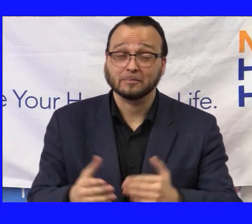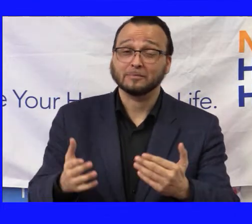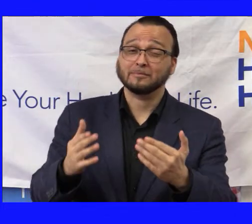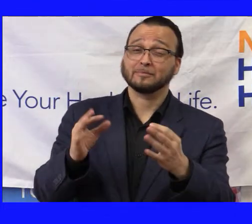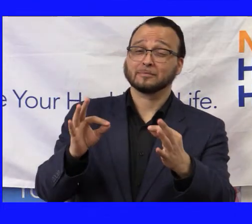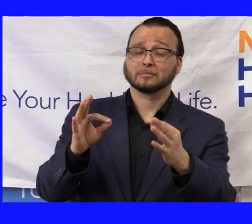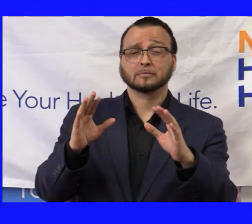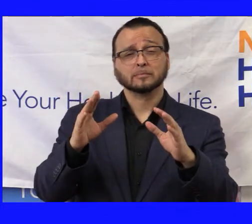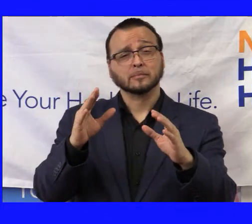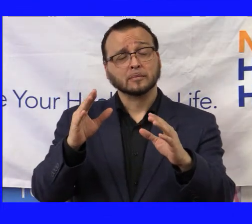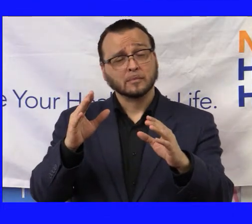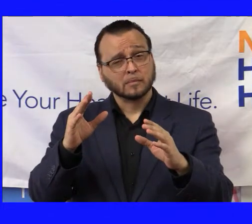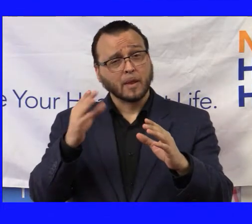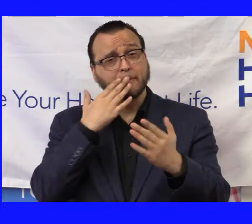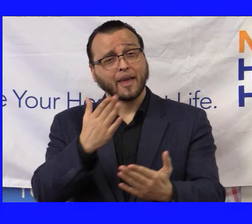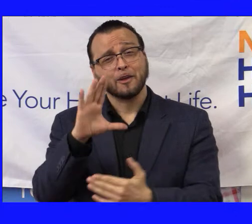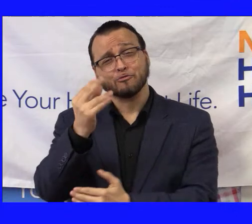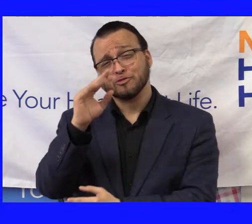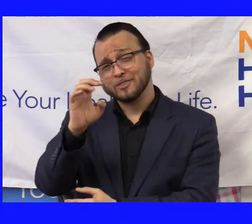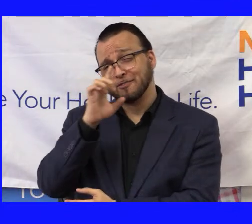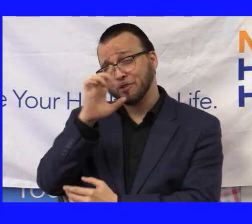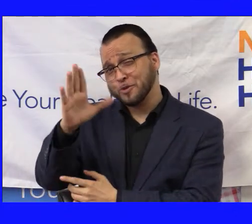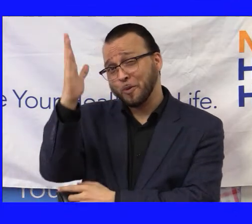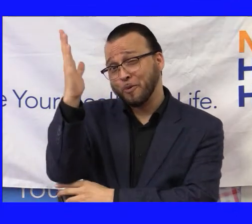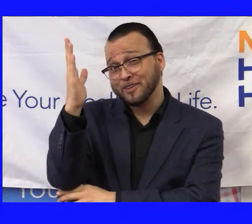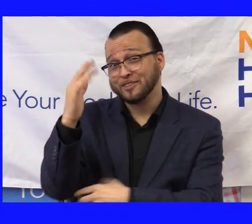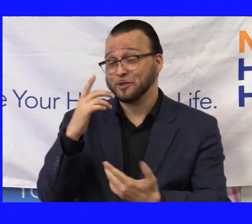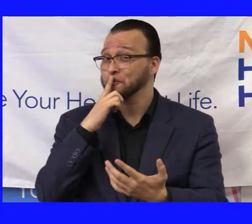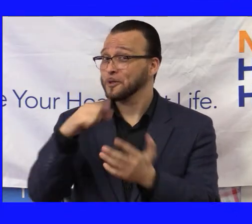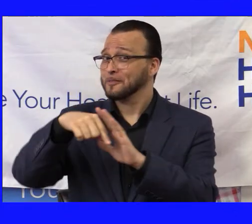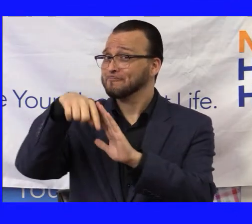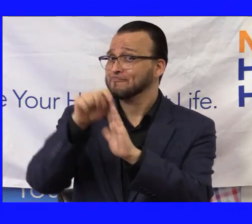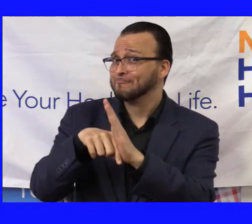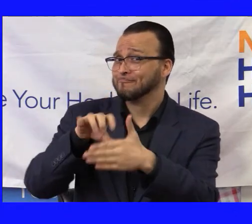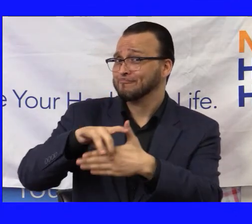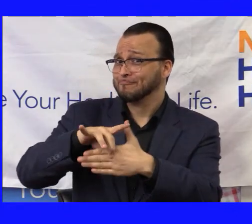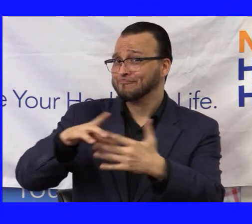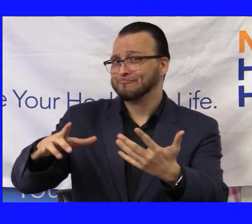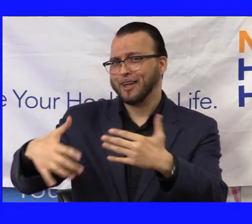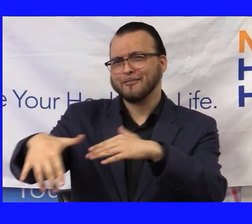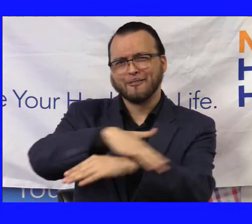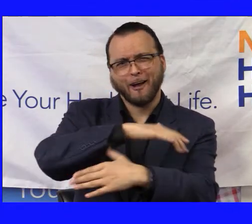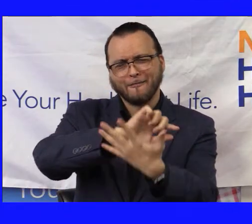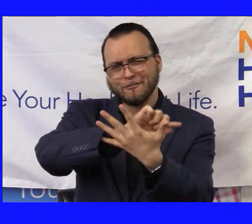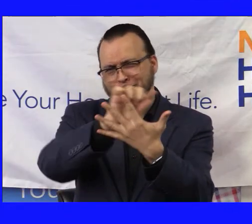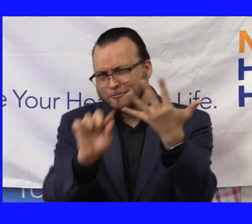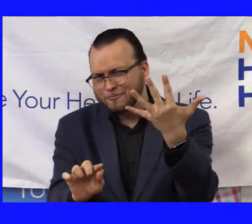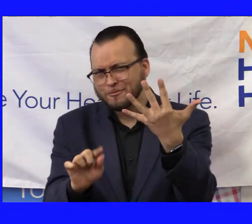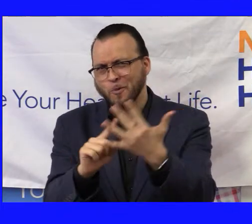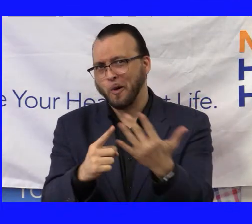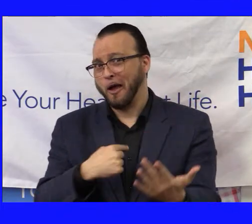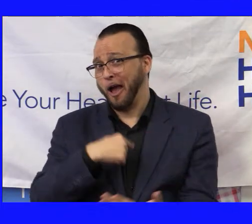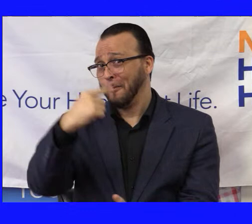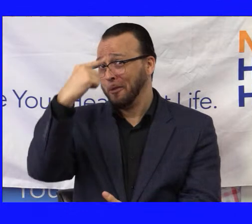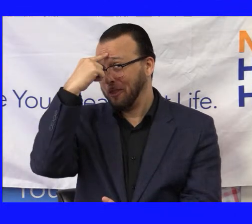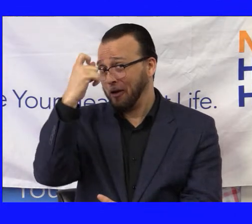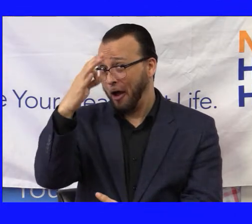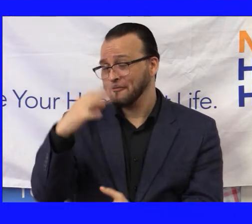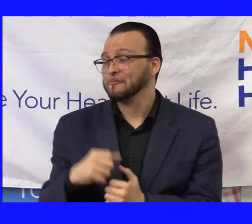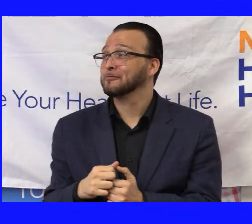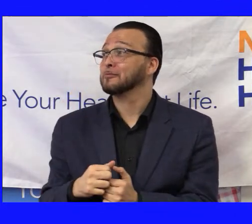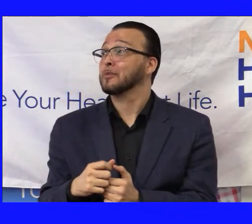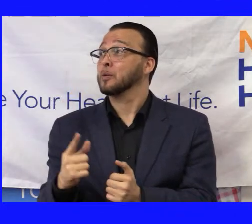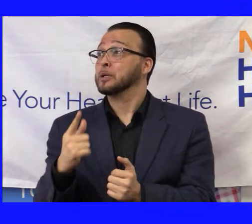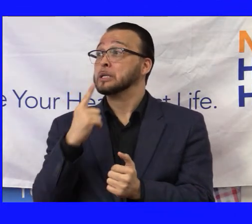presentation. It's very extensive and covers as many things as I would think about. I particularly want to thank you for using